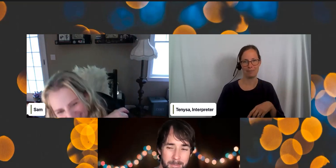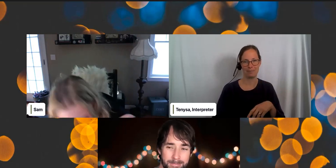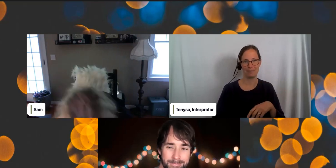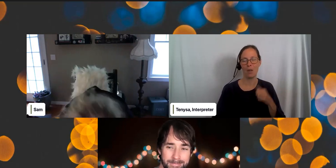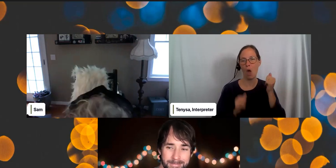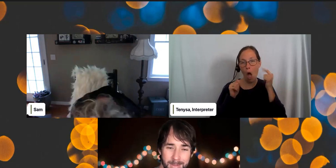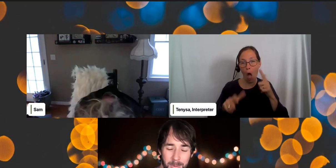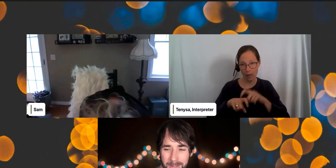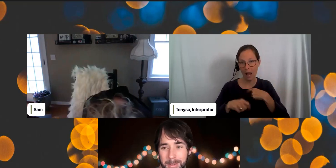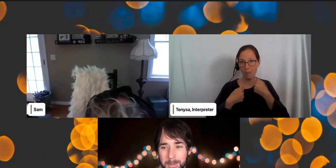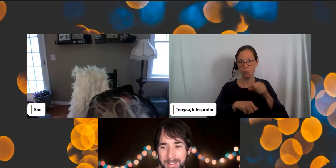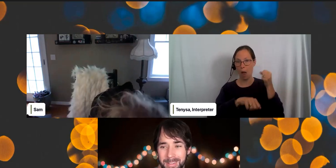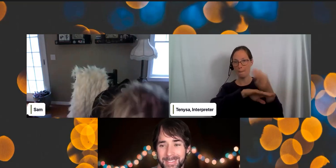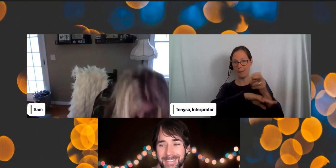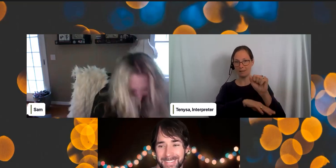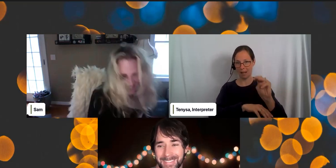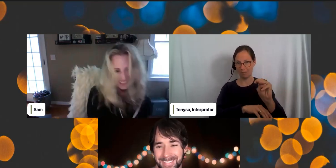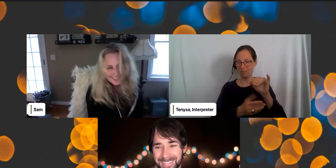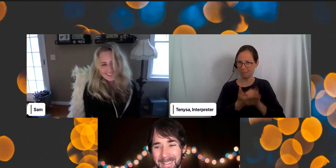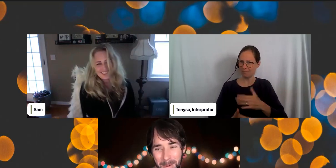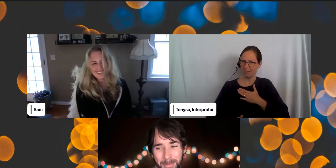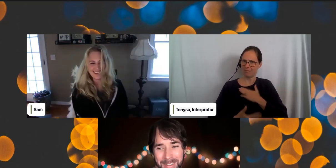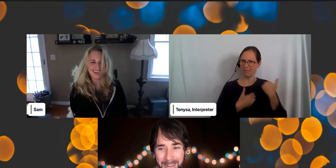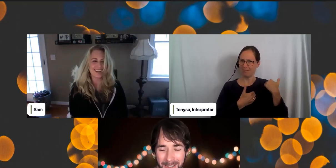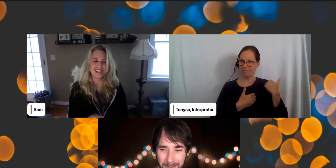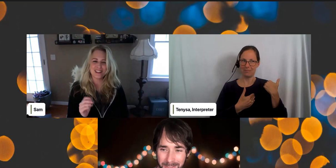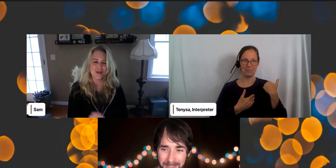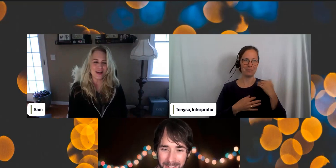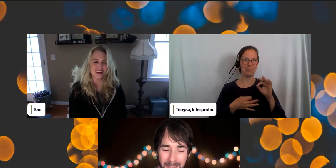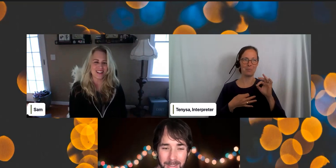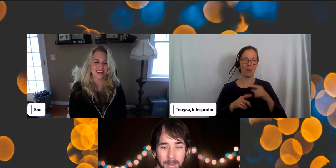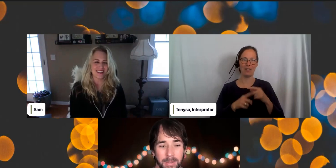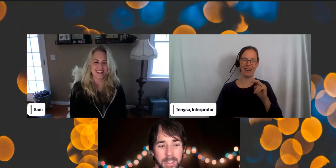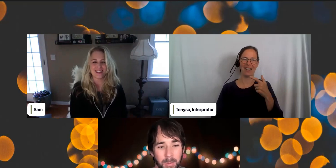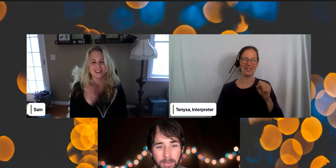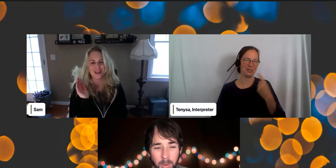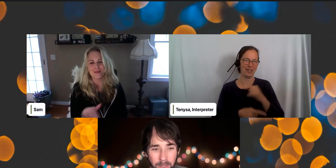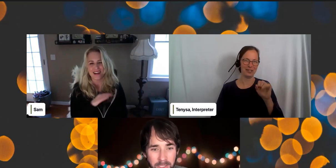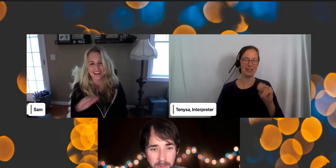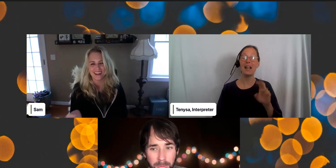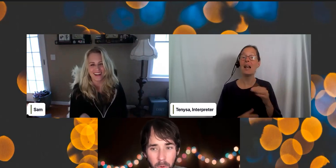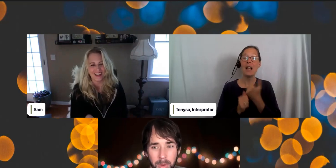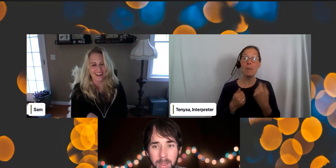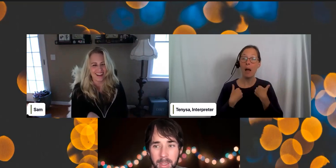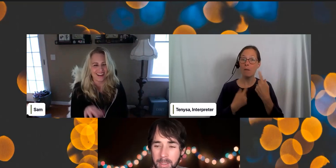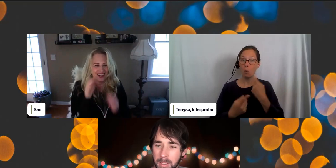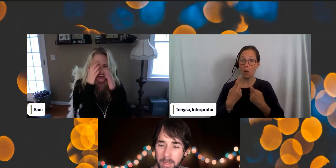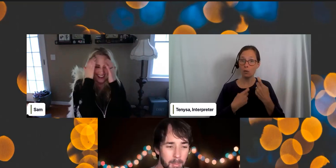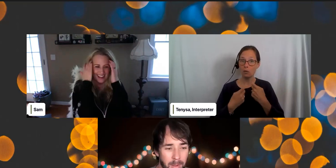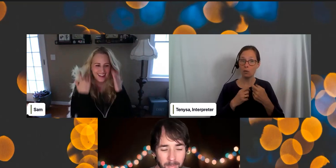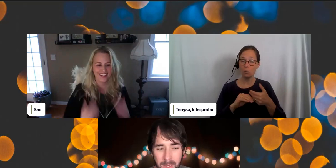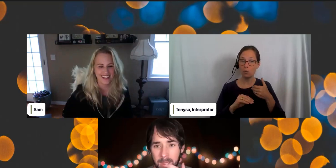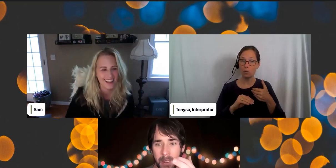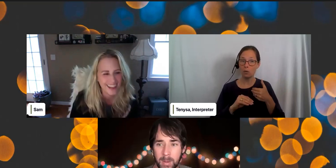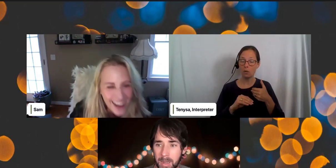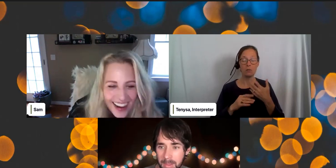the time. That's what I do. Perfect knitting angles, Jason. Yes. Does anyone have any questions before we